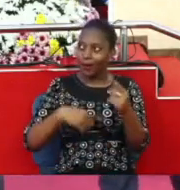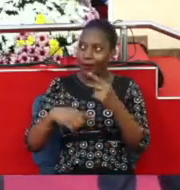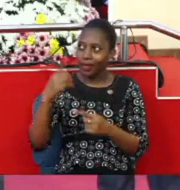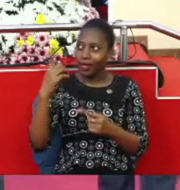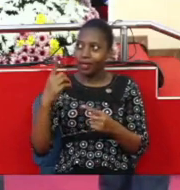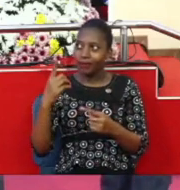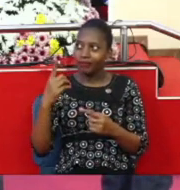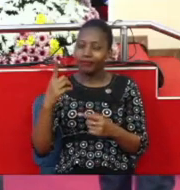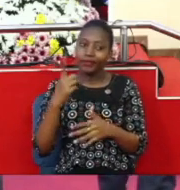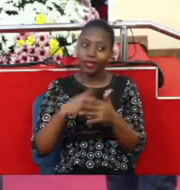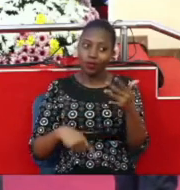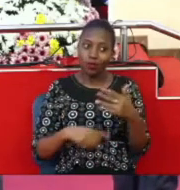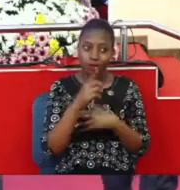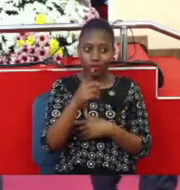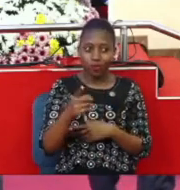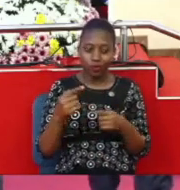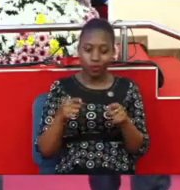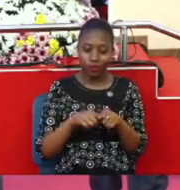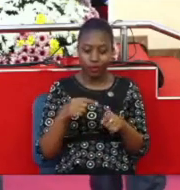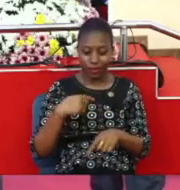is what you and I go for.